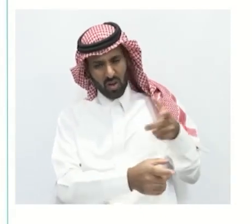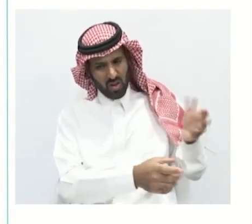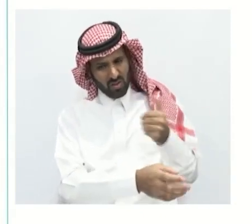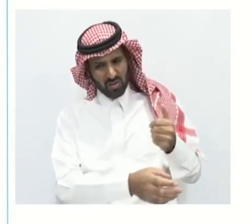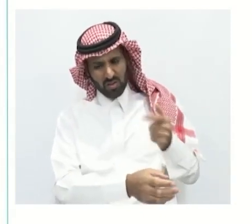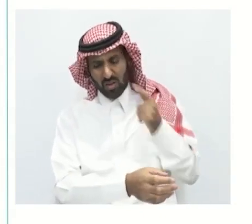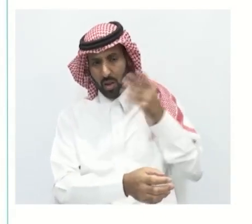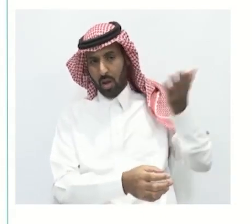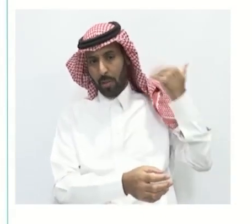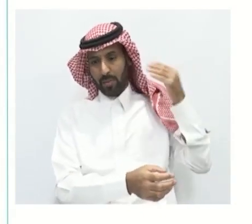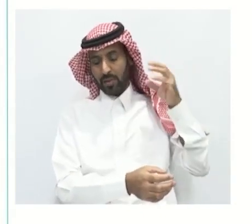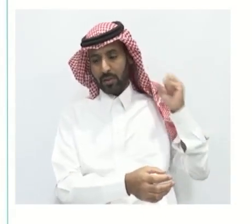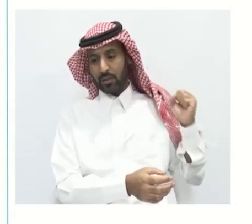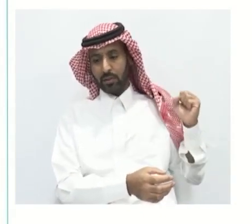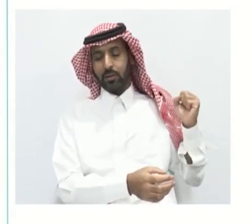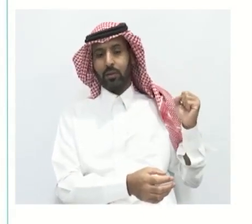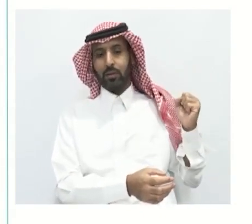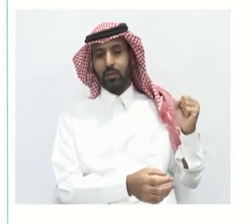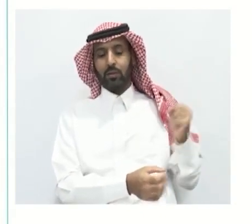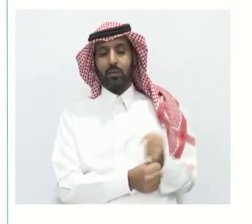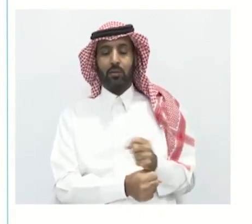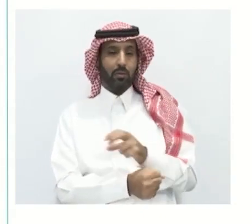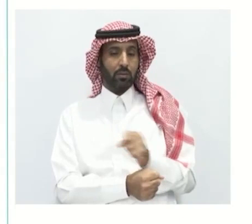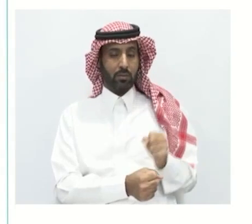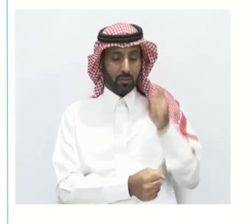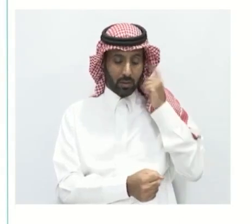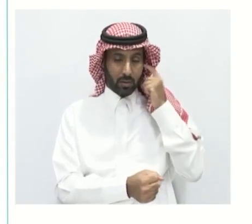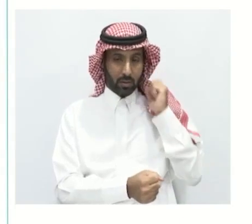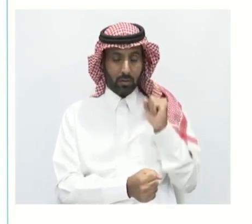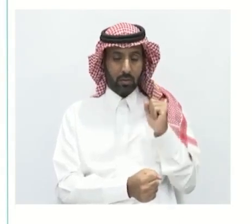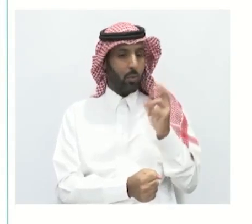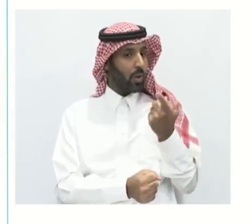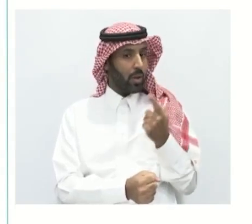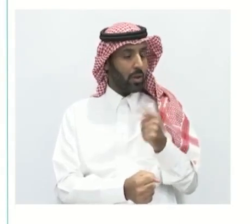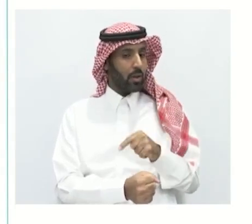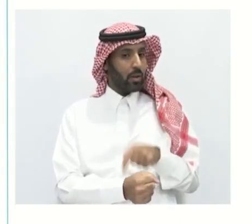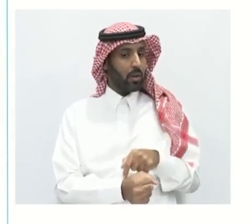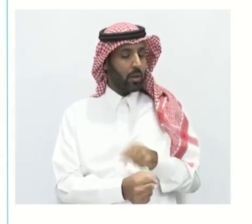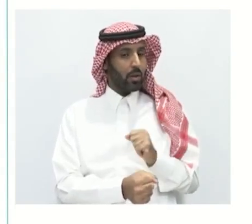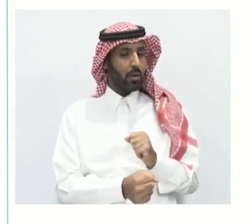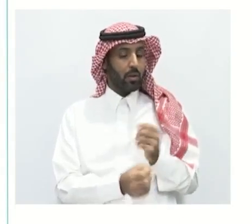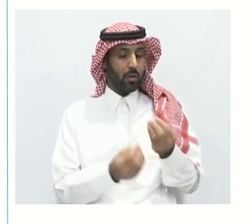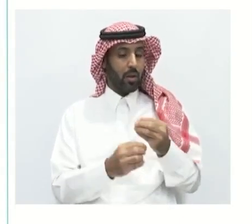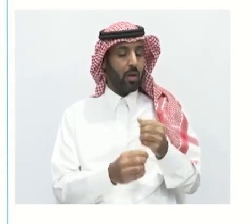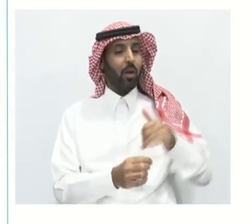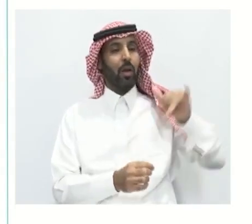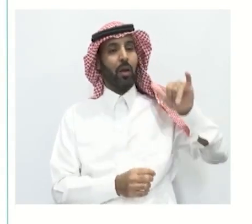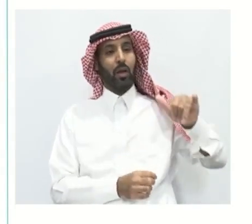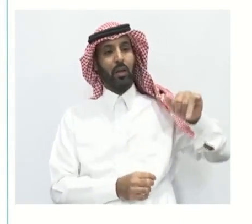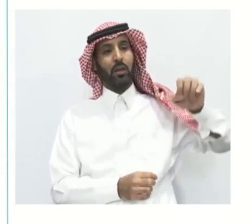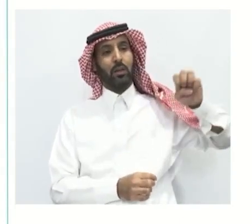word yesterday, the armed robber stole a car, you wouldn't know when. So we added the time